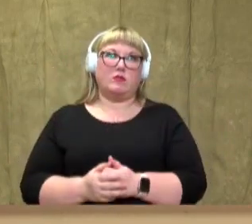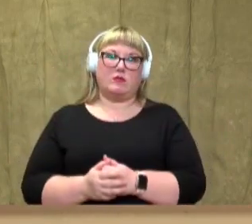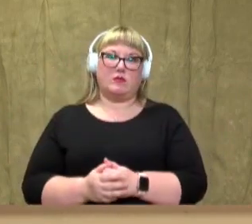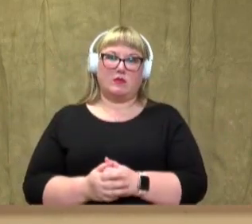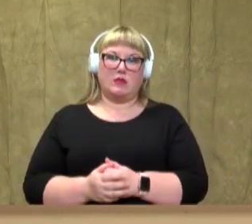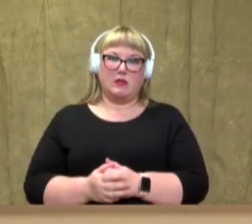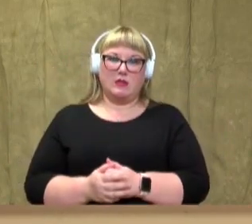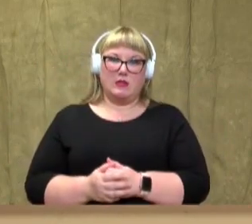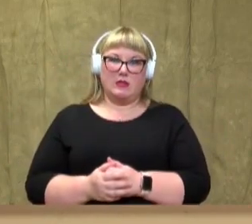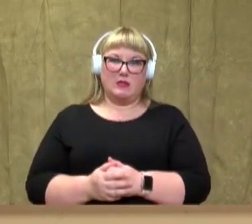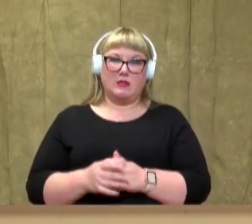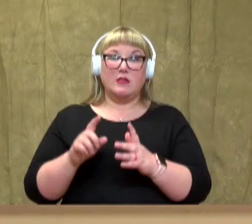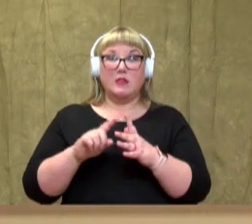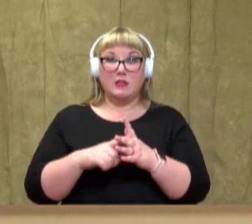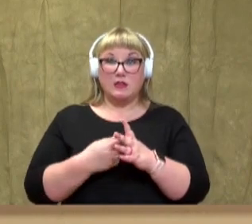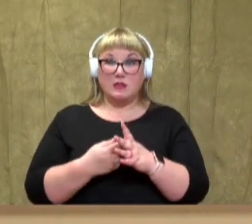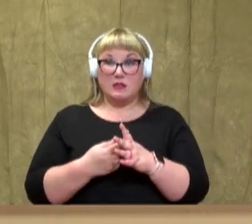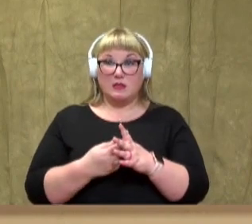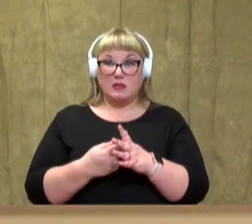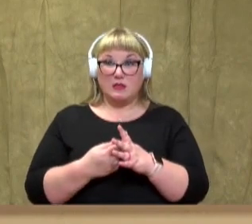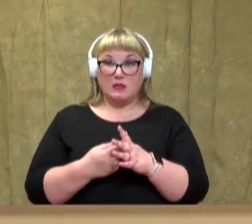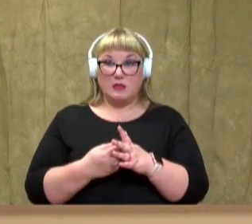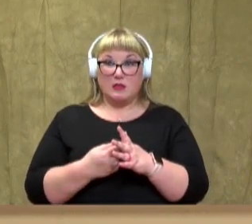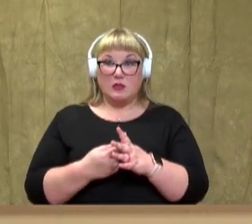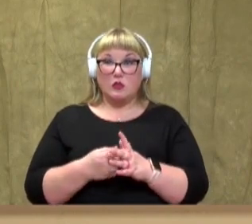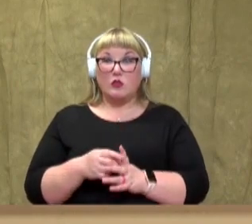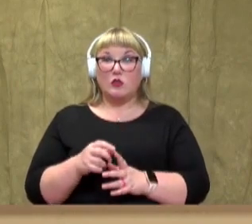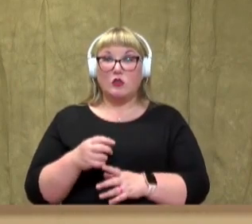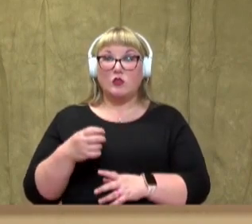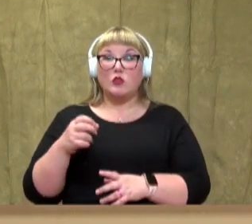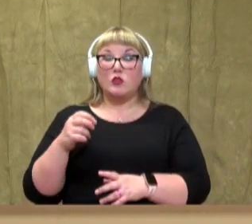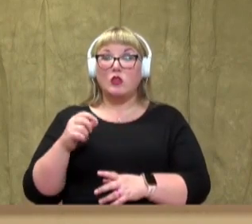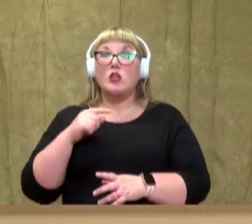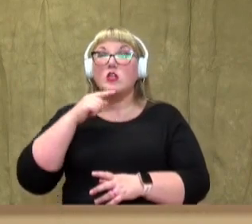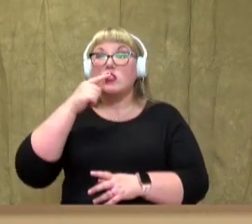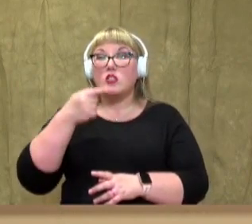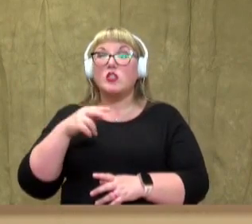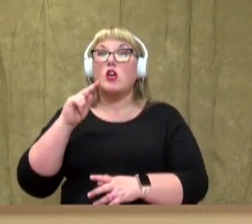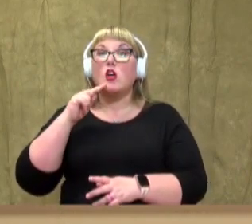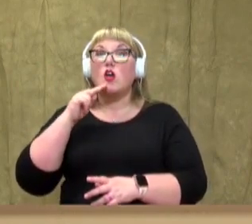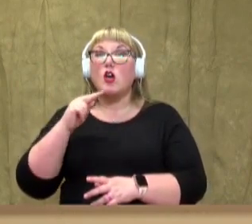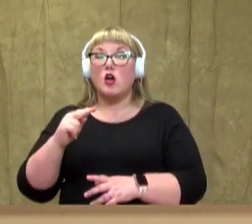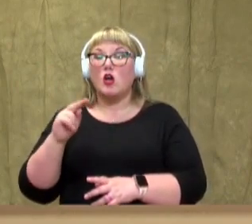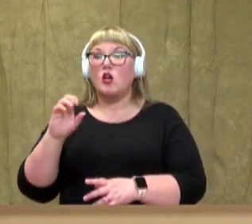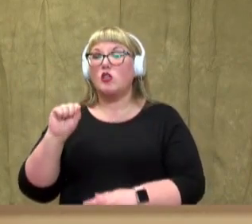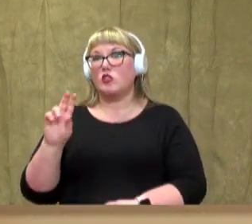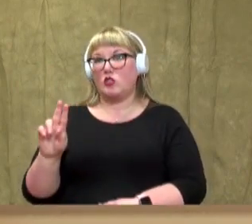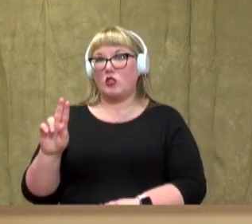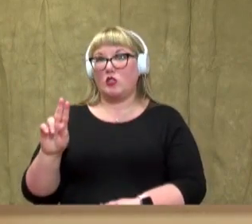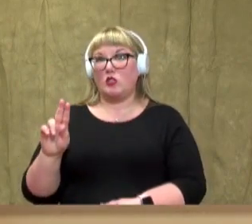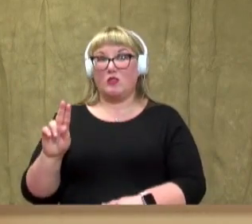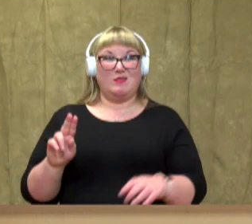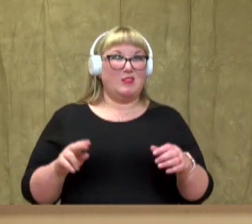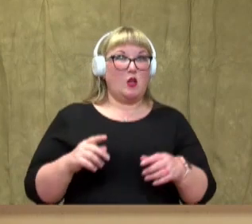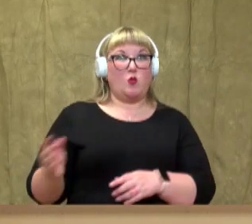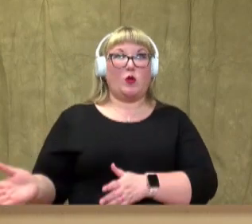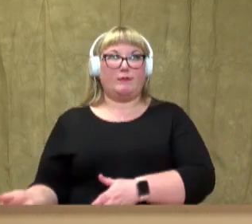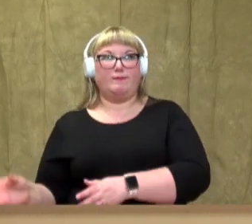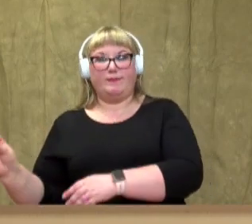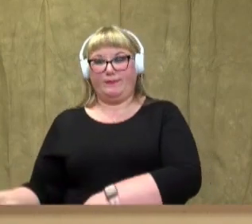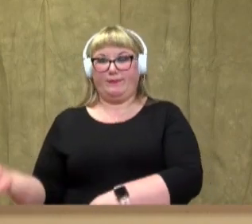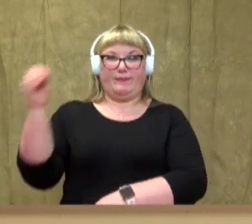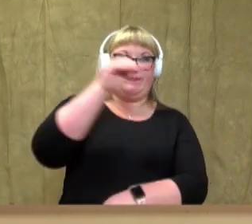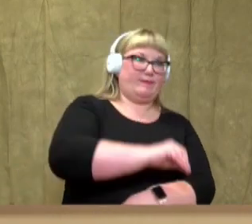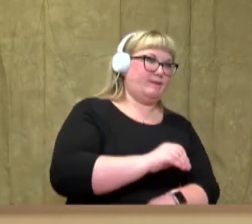We're going to start with our sounds at the beginning of the word, the first